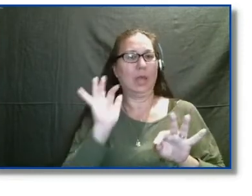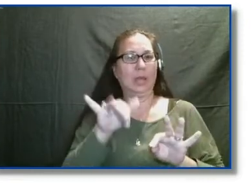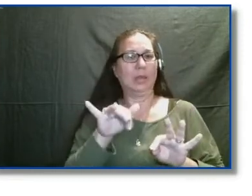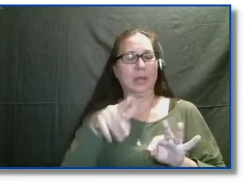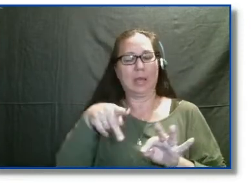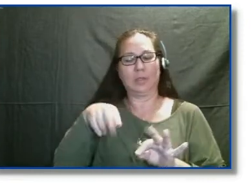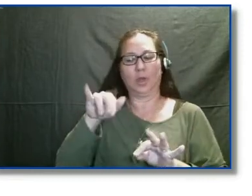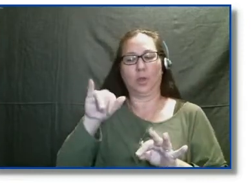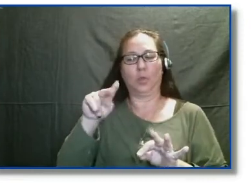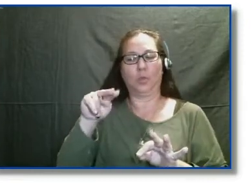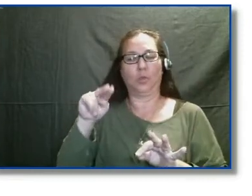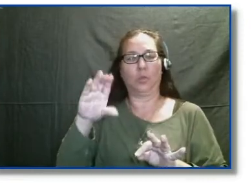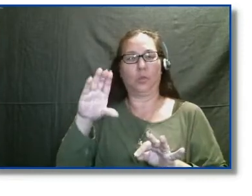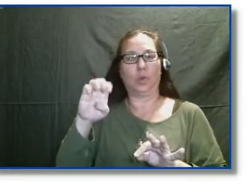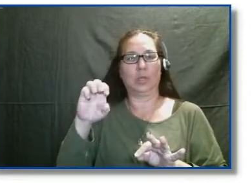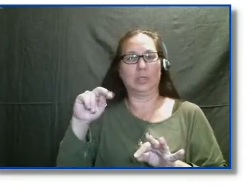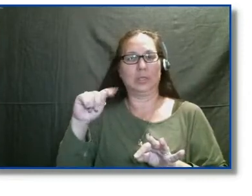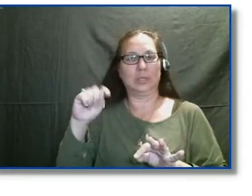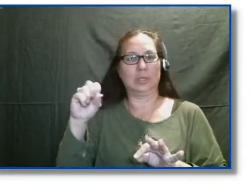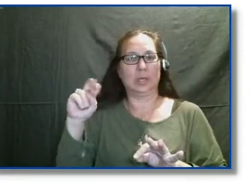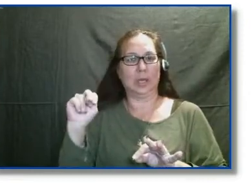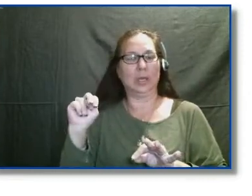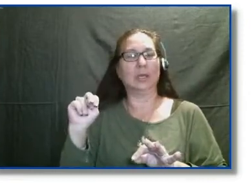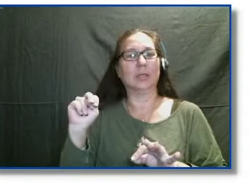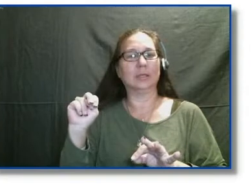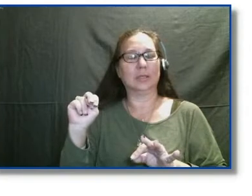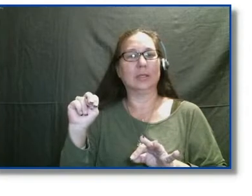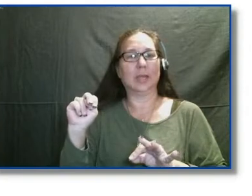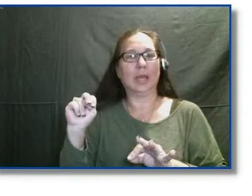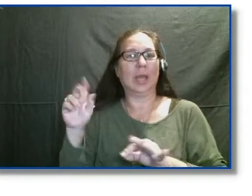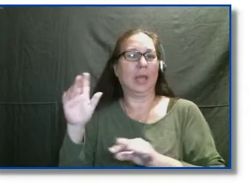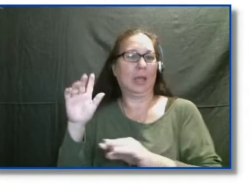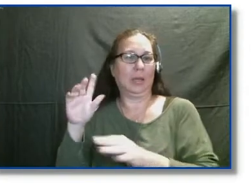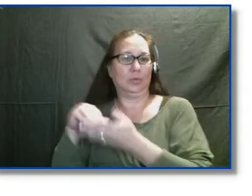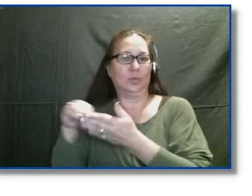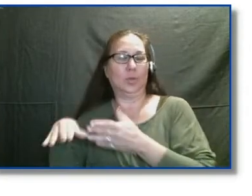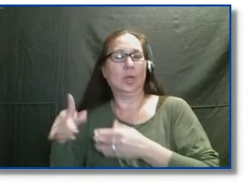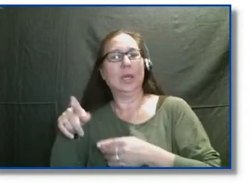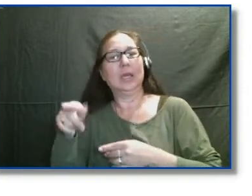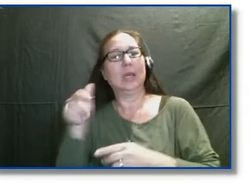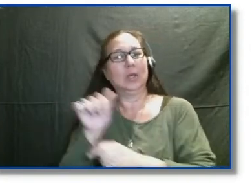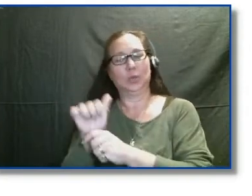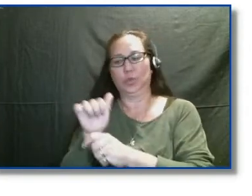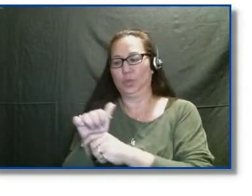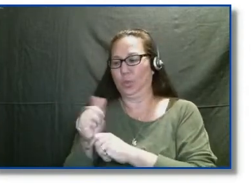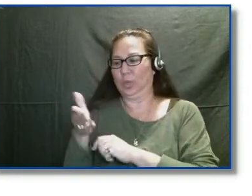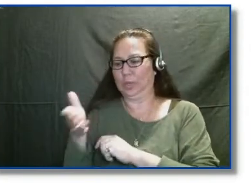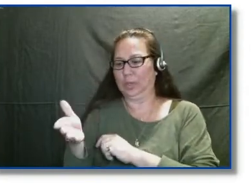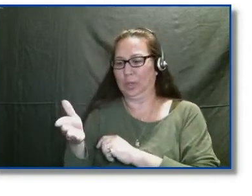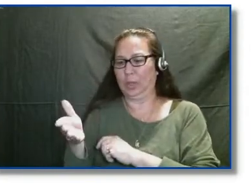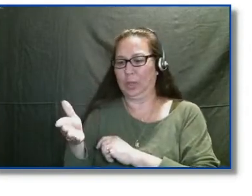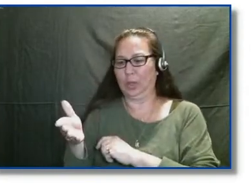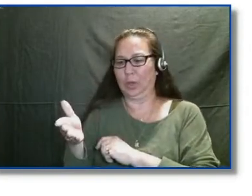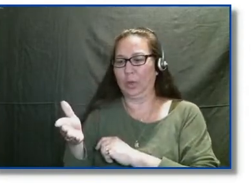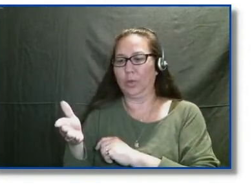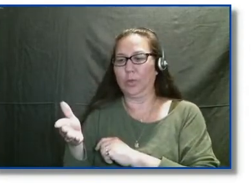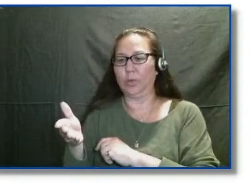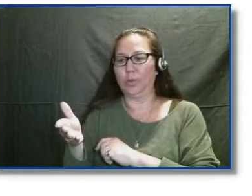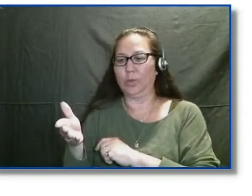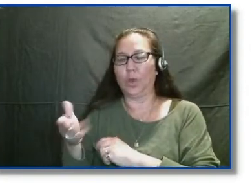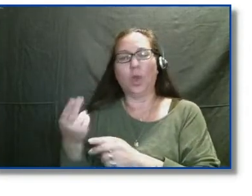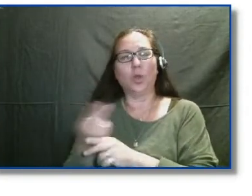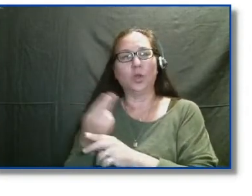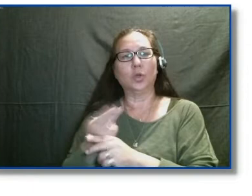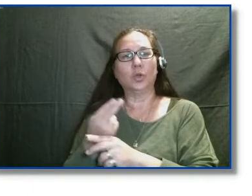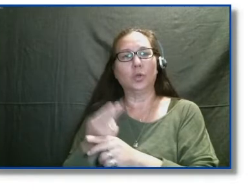mathematician Niels Baricelli, who in the early 50s was working at Princeton using the ENIAC computer